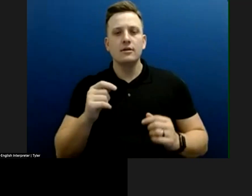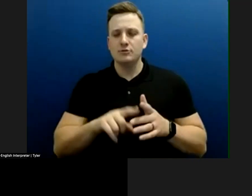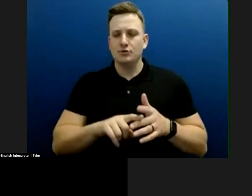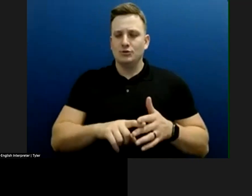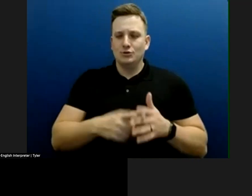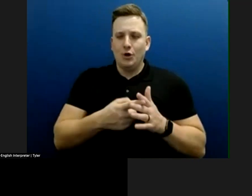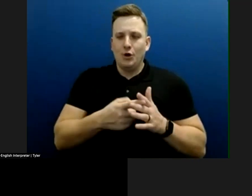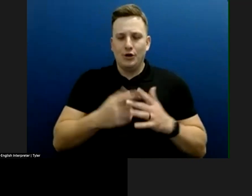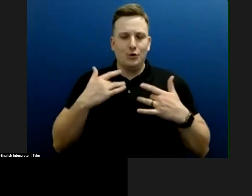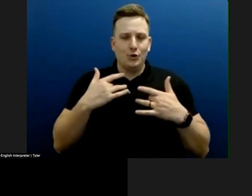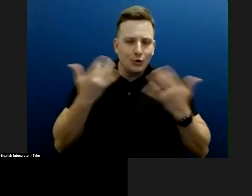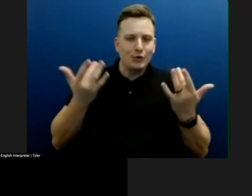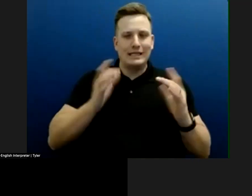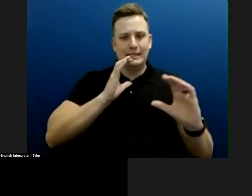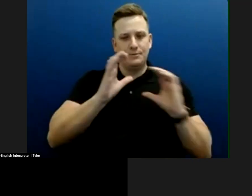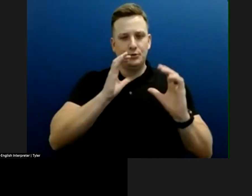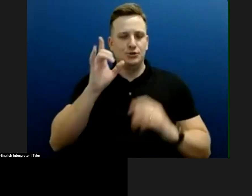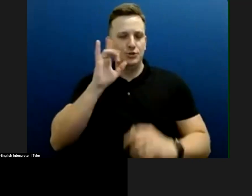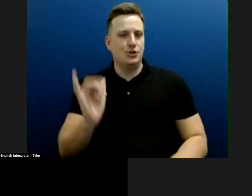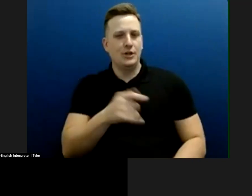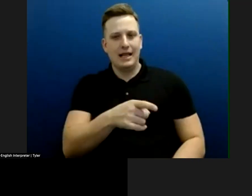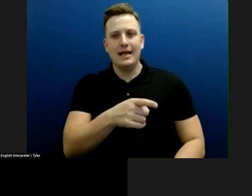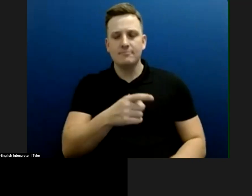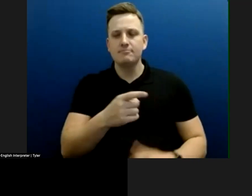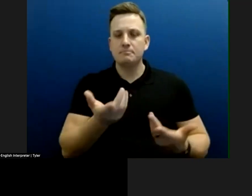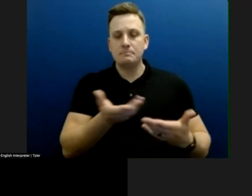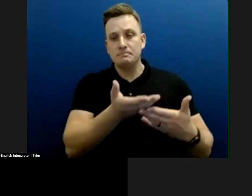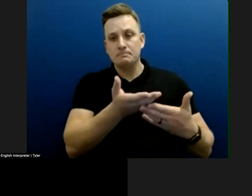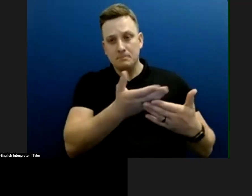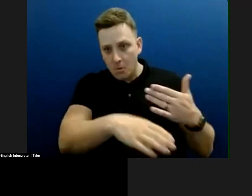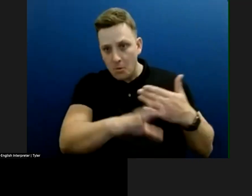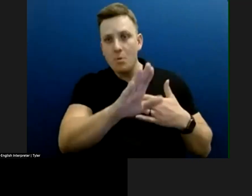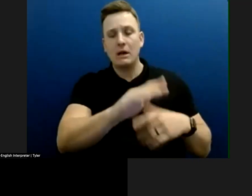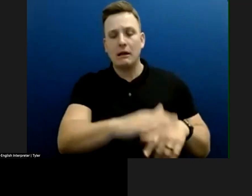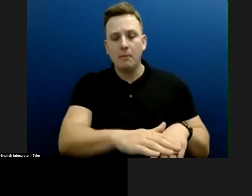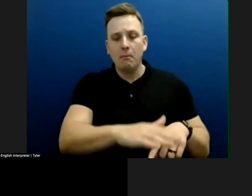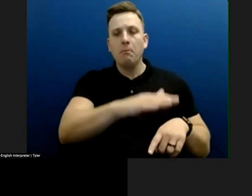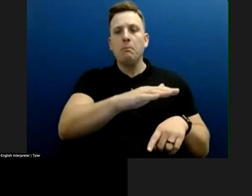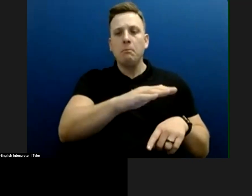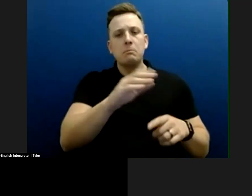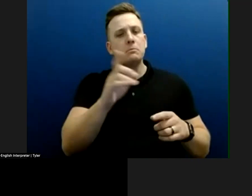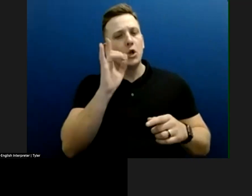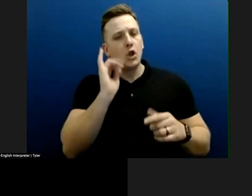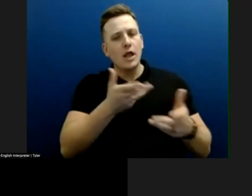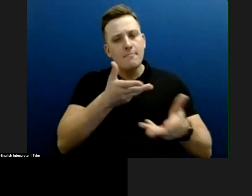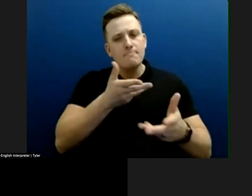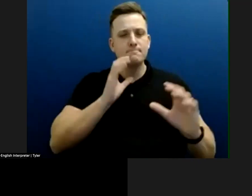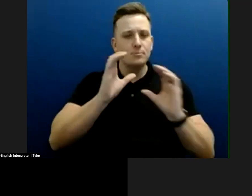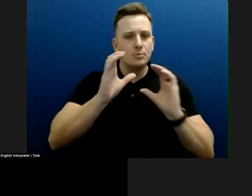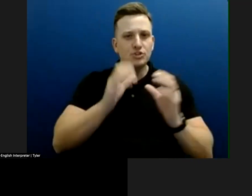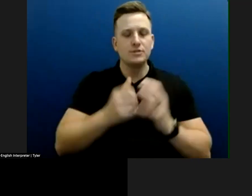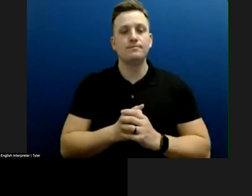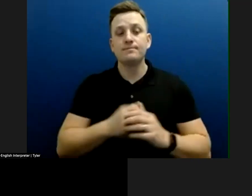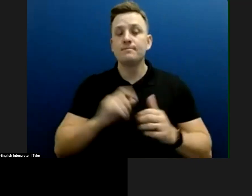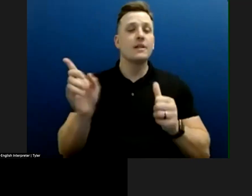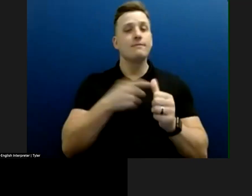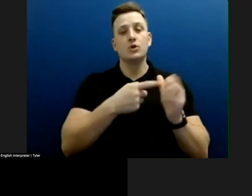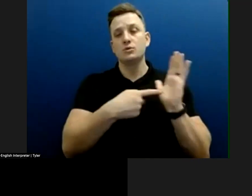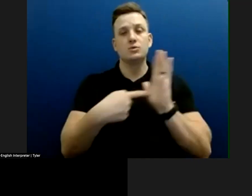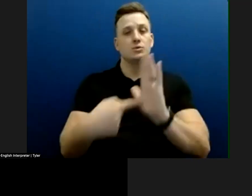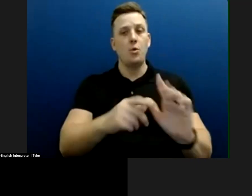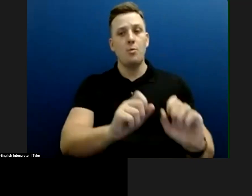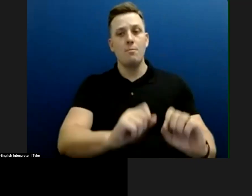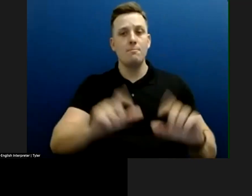early stages of life. And I'm going to show, first of all, a little clip of